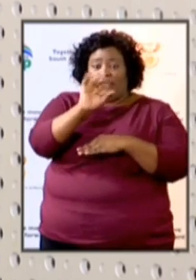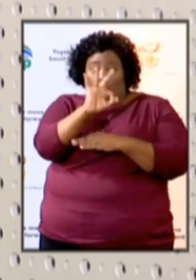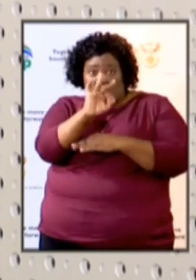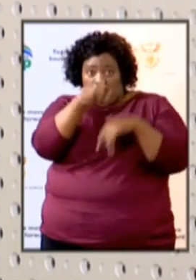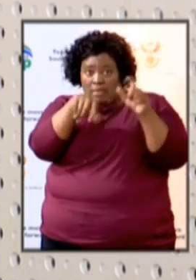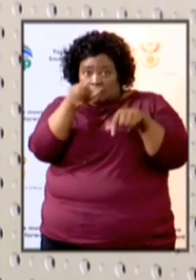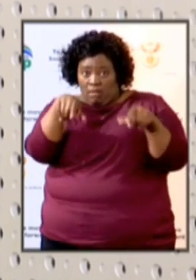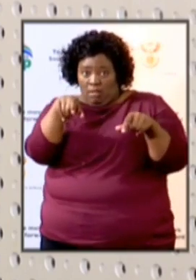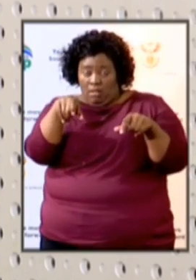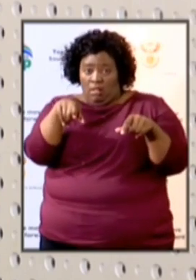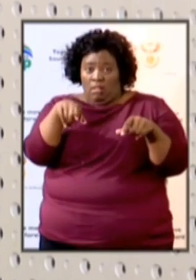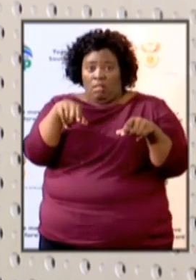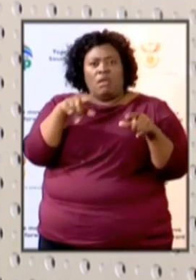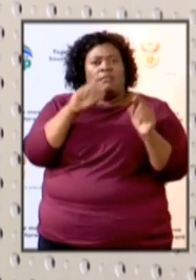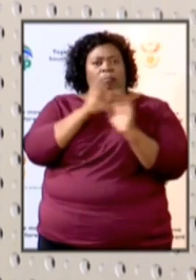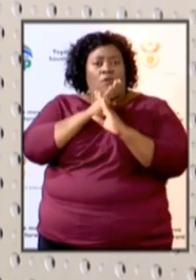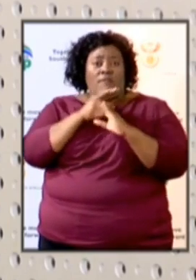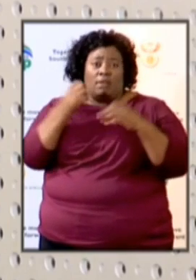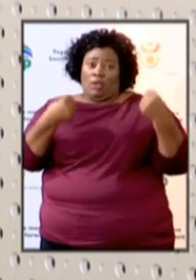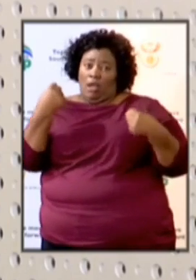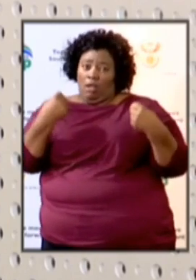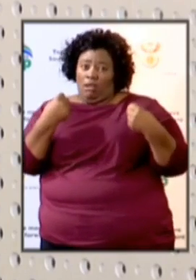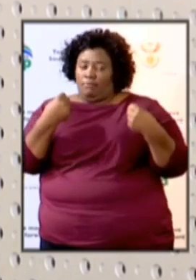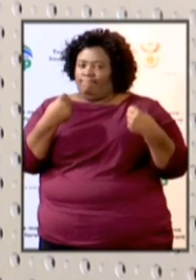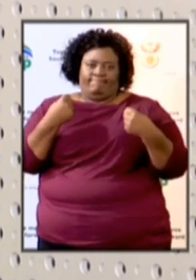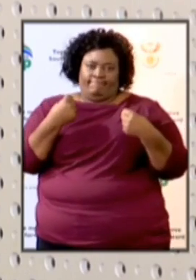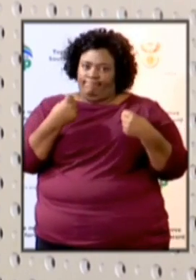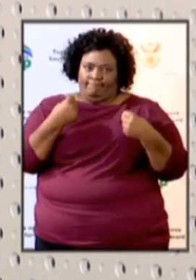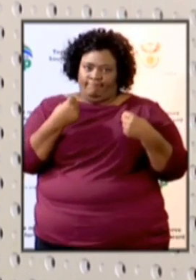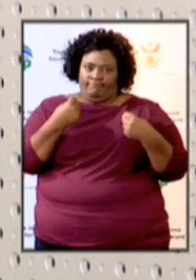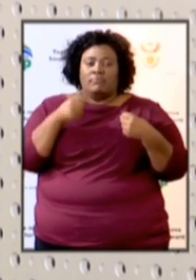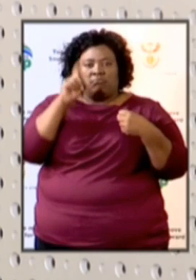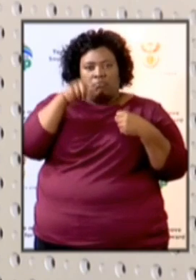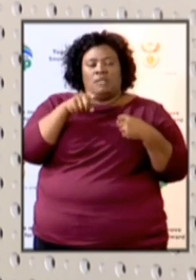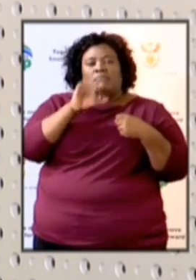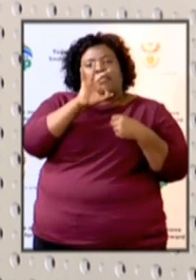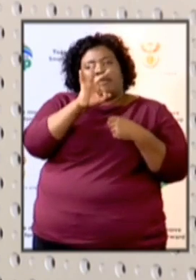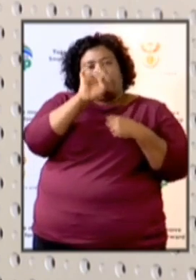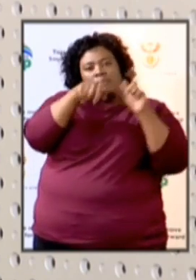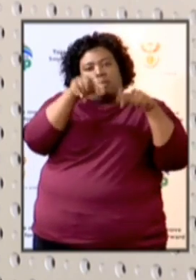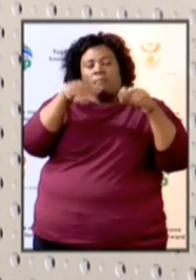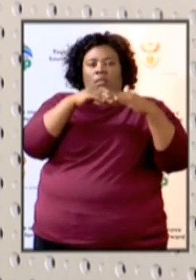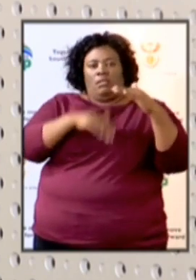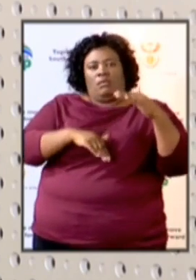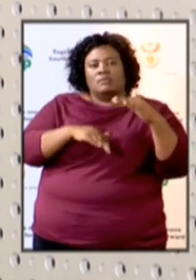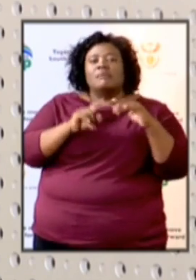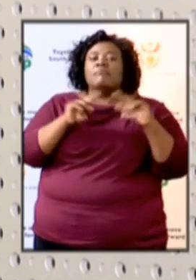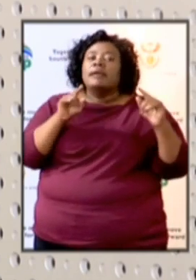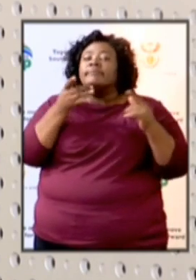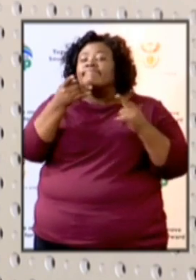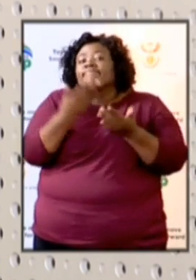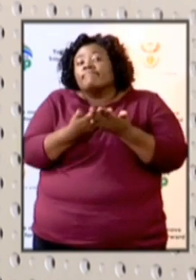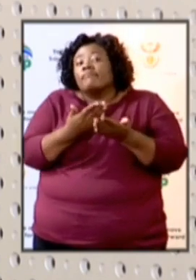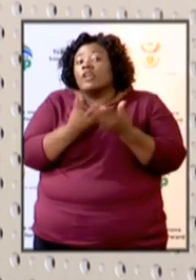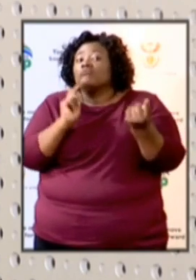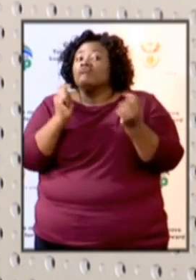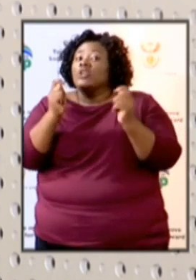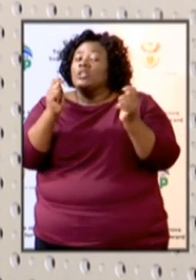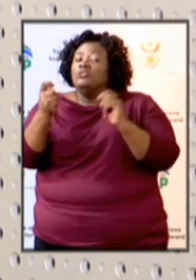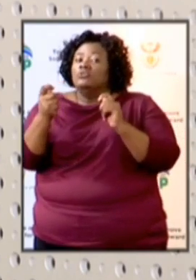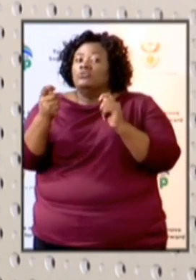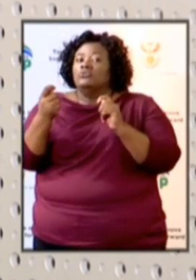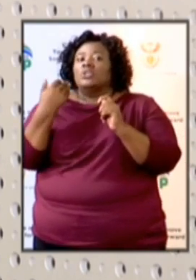And if that has to change, it will change when the situation goes to a